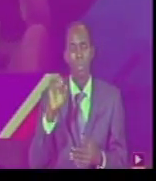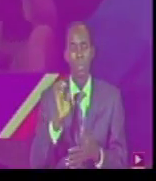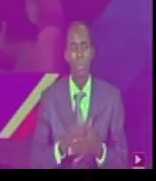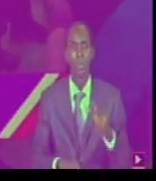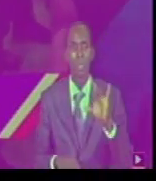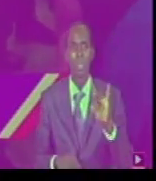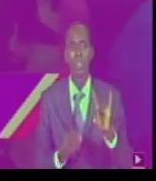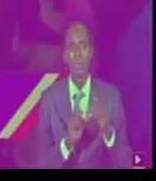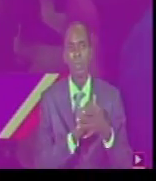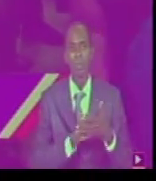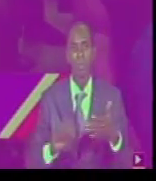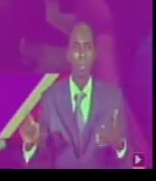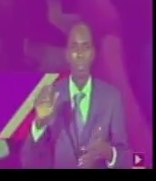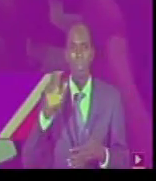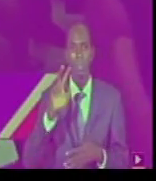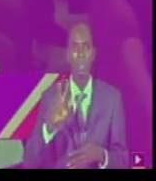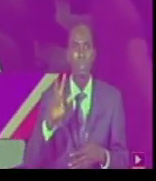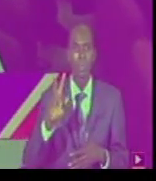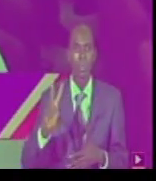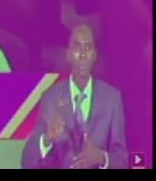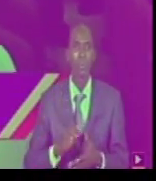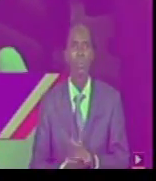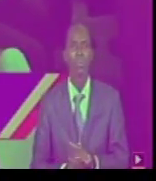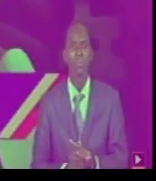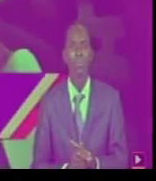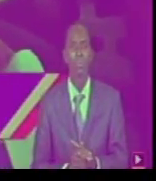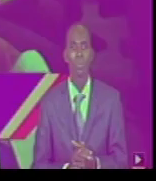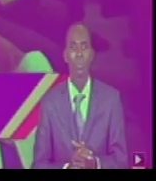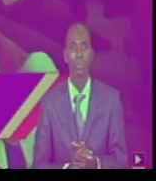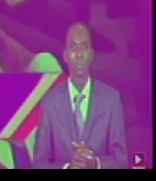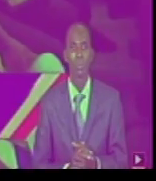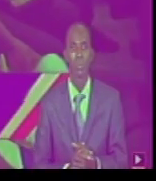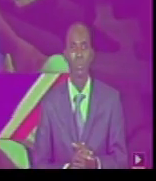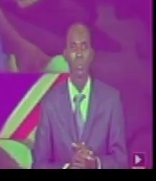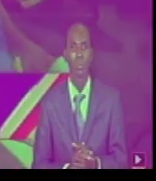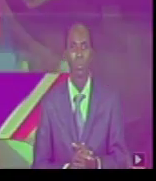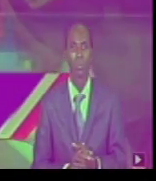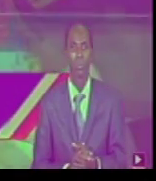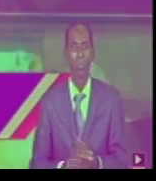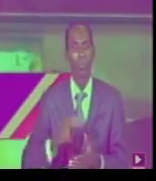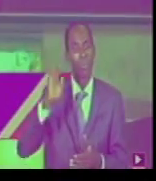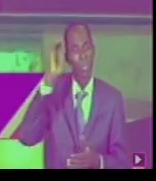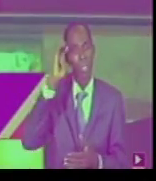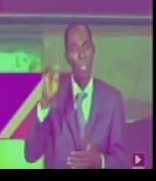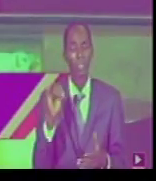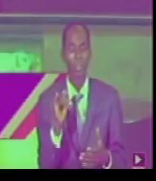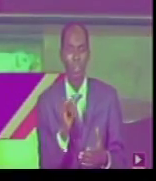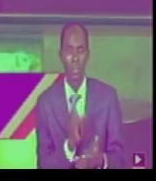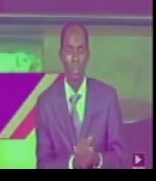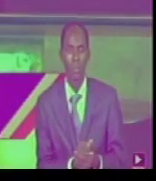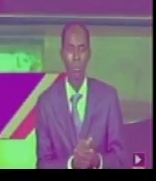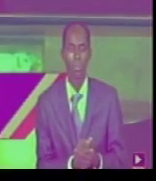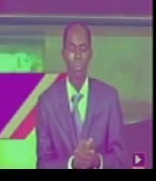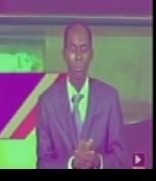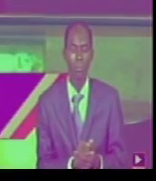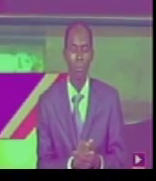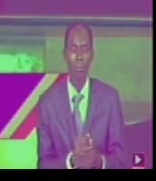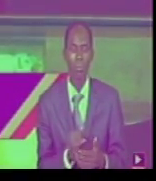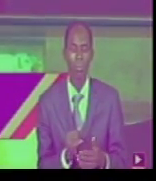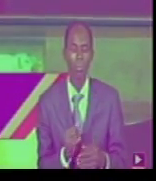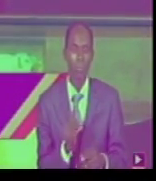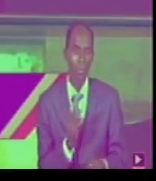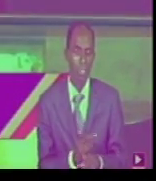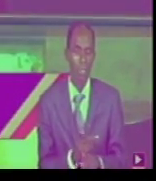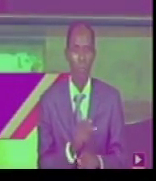chapter 8, verse 32. He that spared not his own